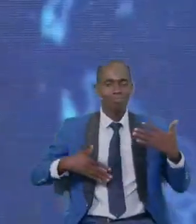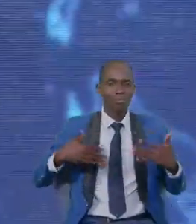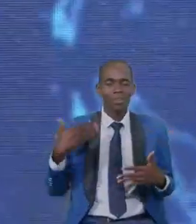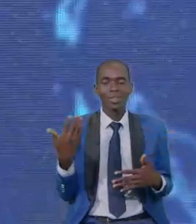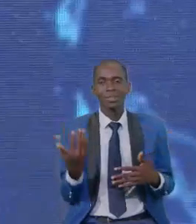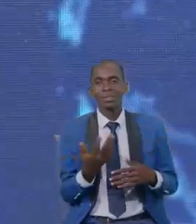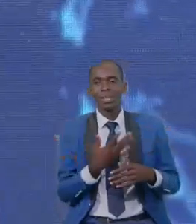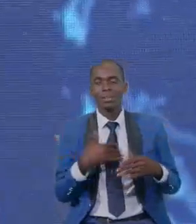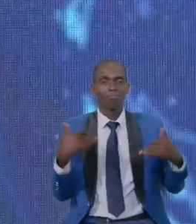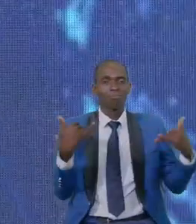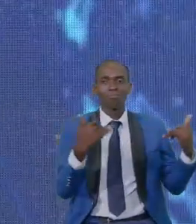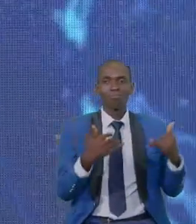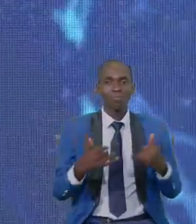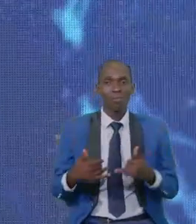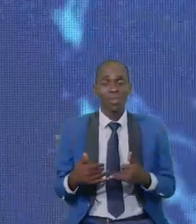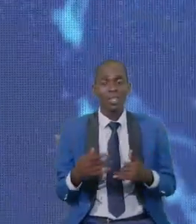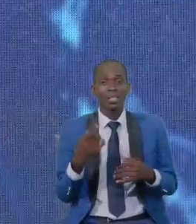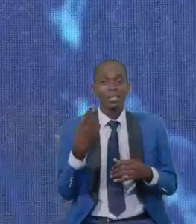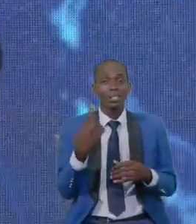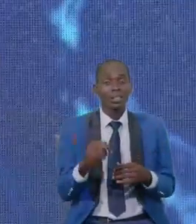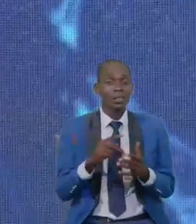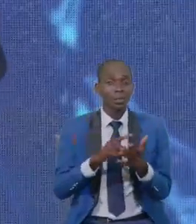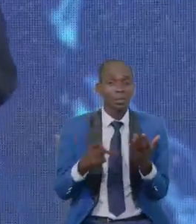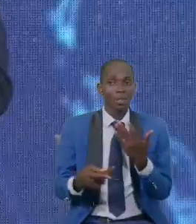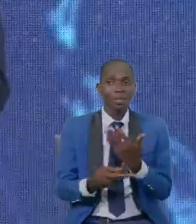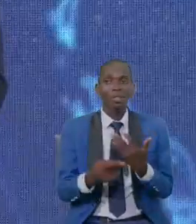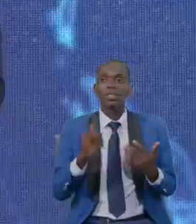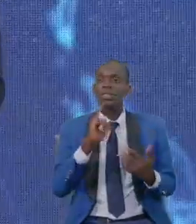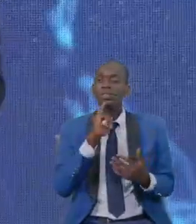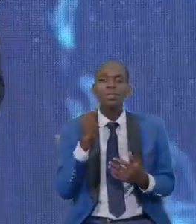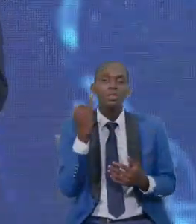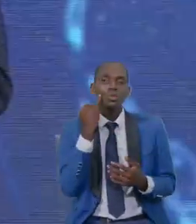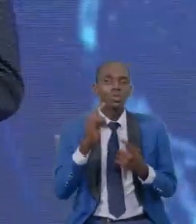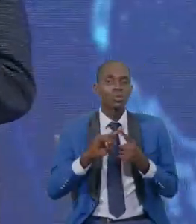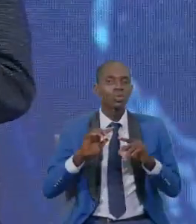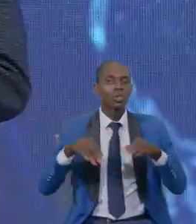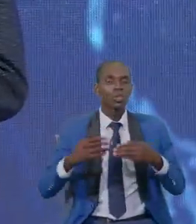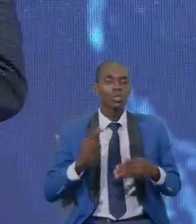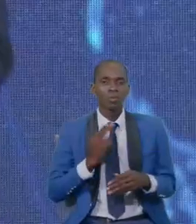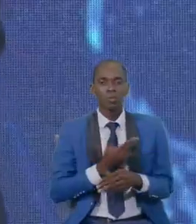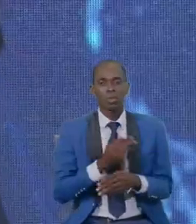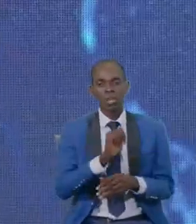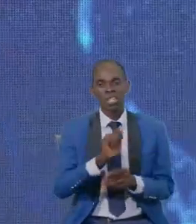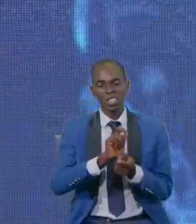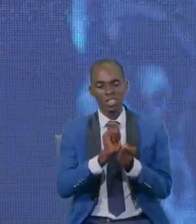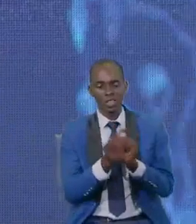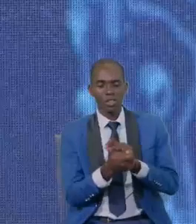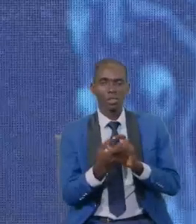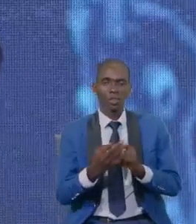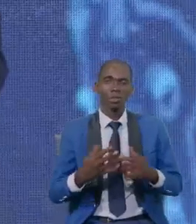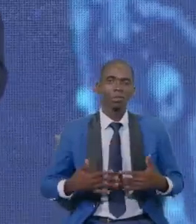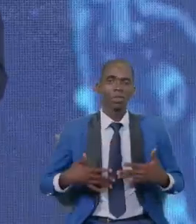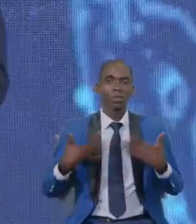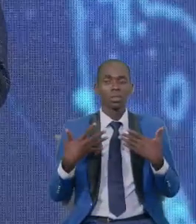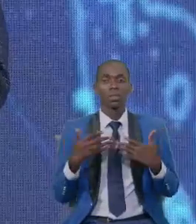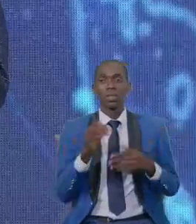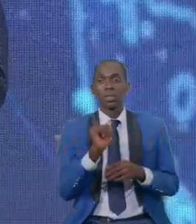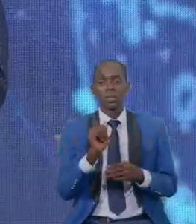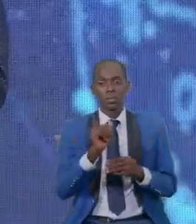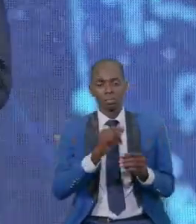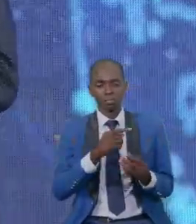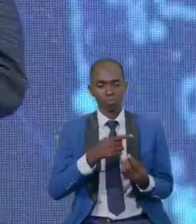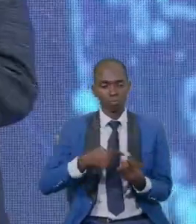The crusade is supposed to give us a change of life. A turning around in